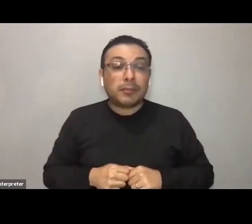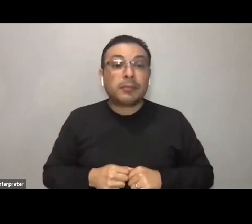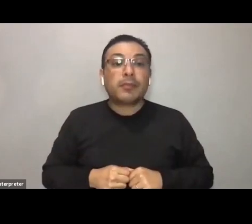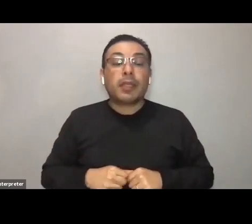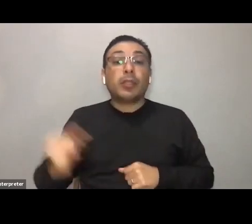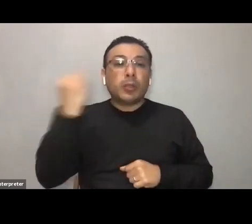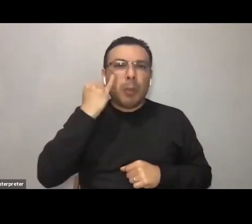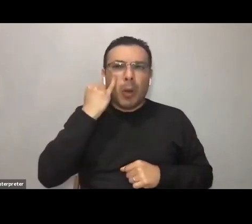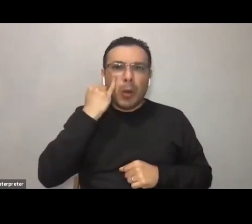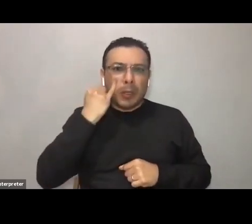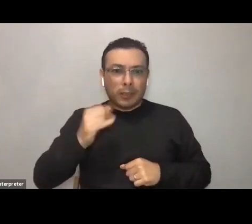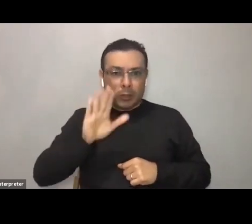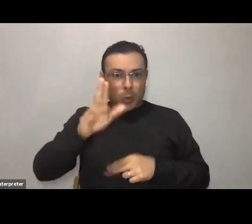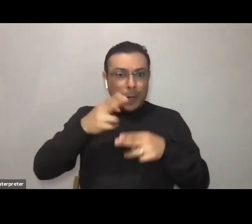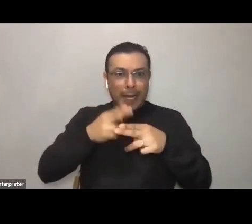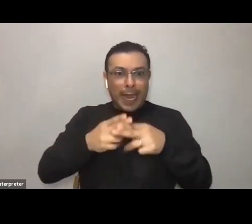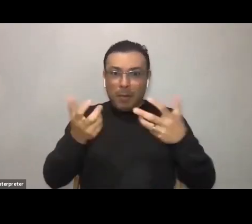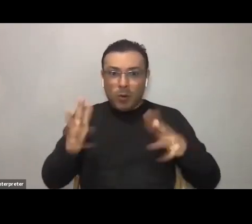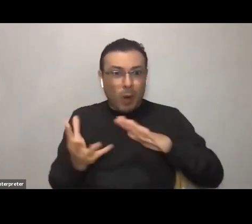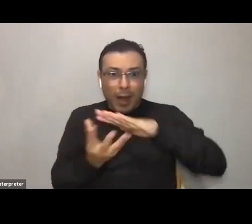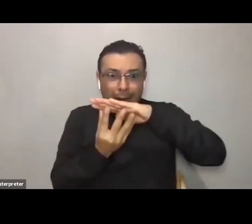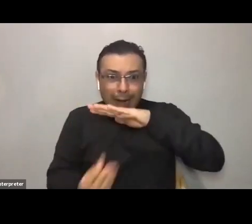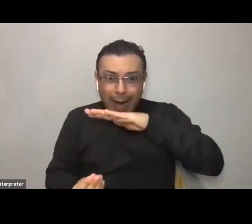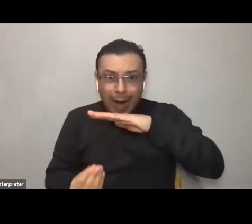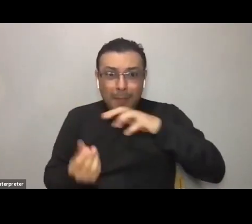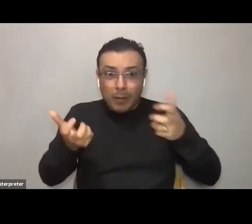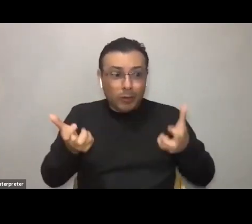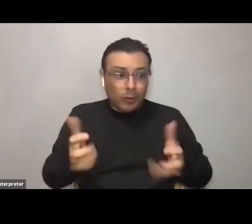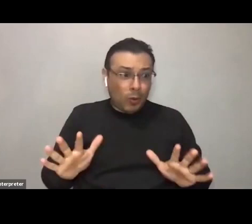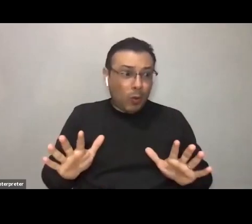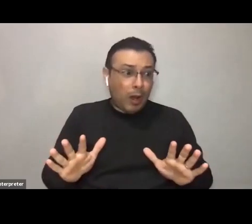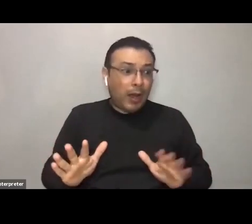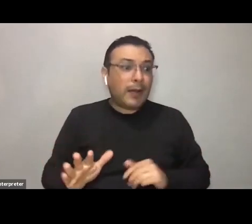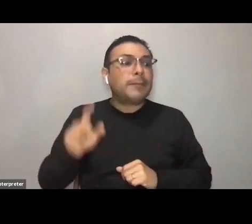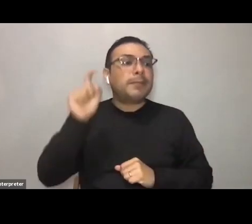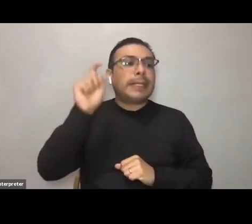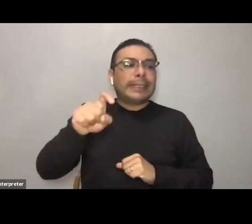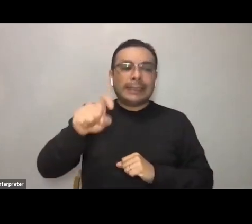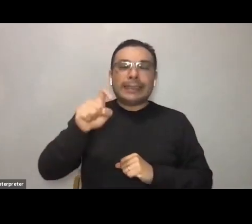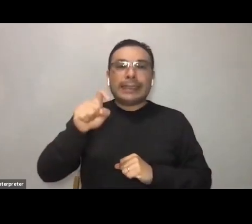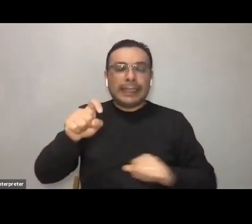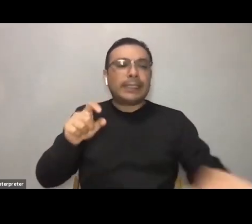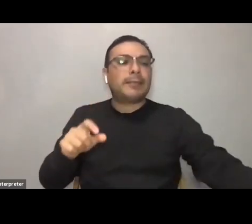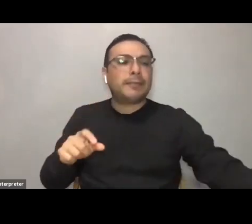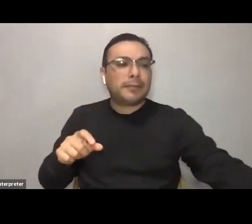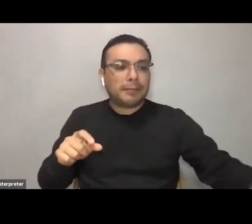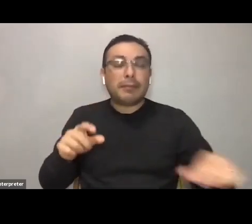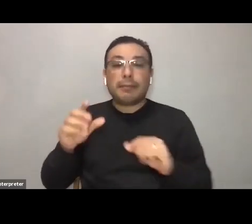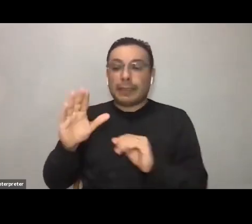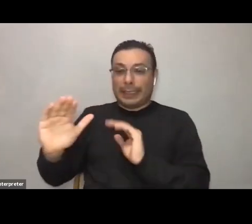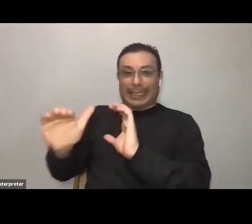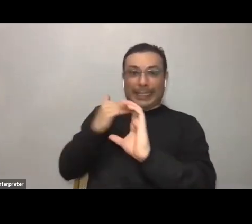communications to disabilityfacilitator at culture.nyc.gov